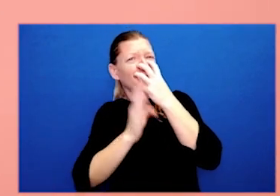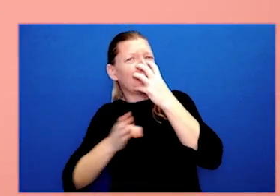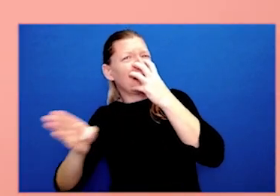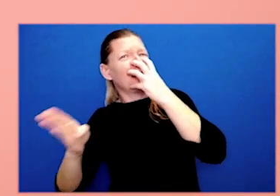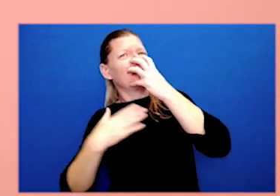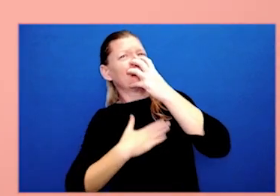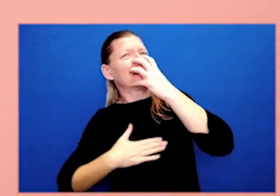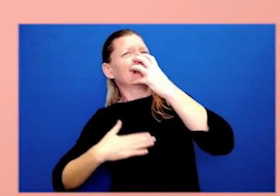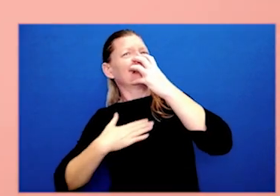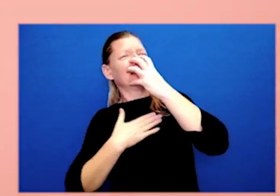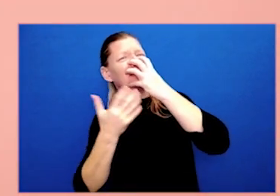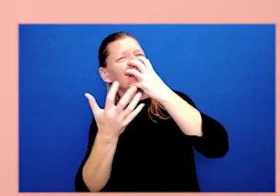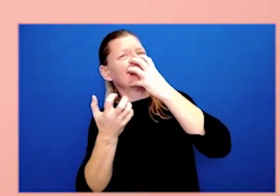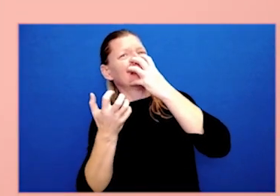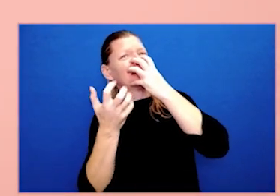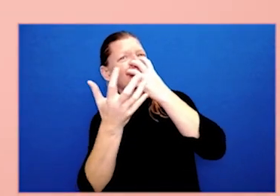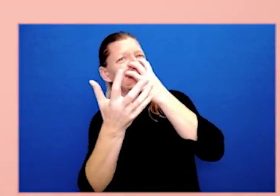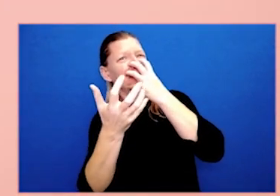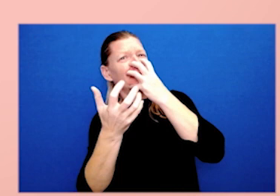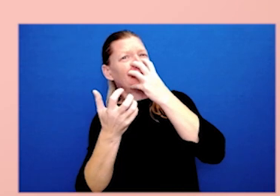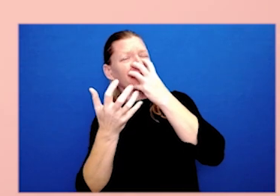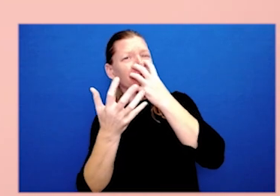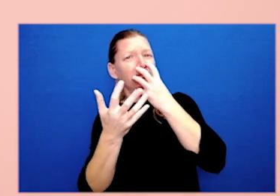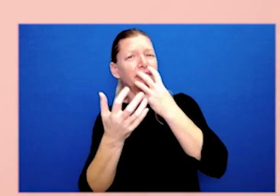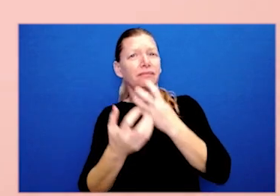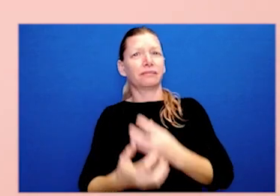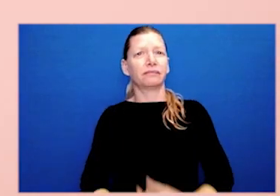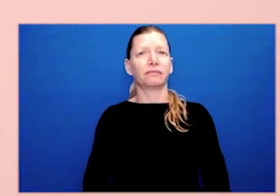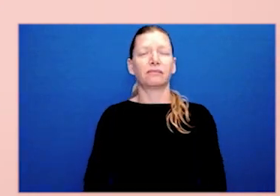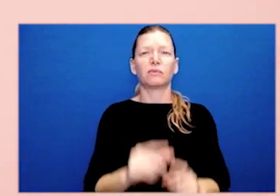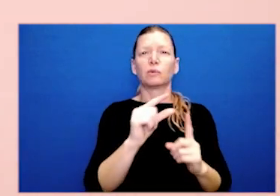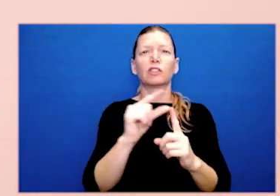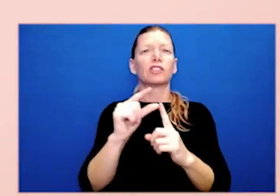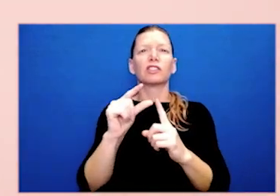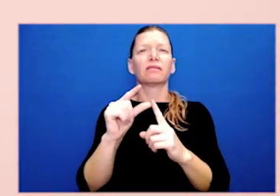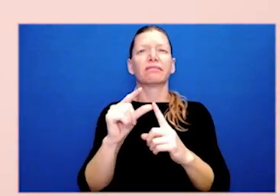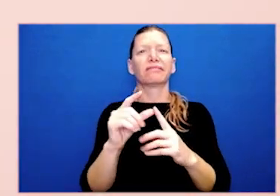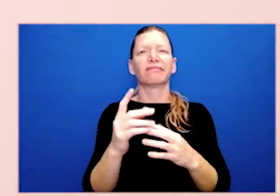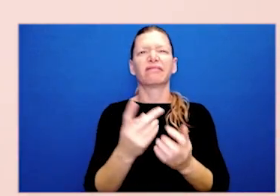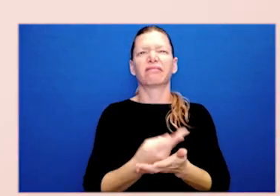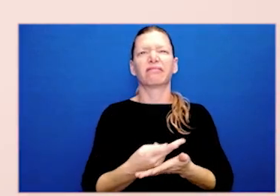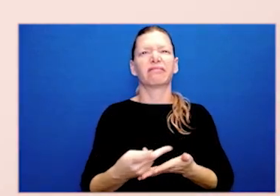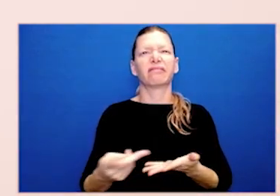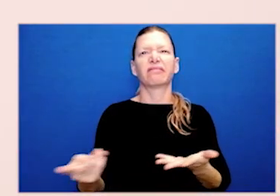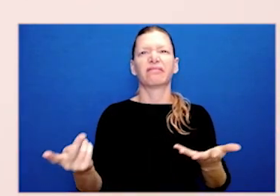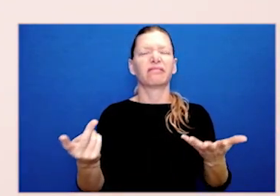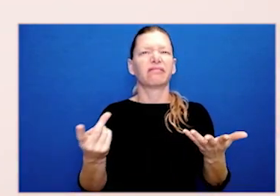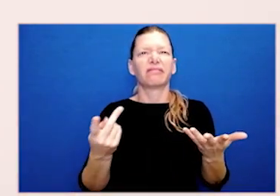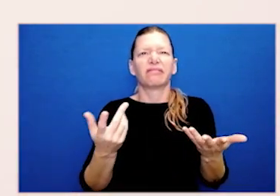for just one unencumbered minute to prepare. Words fail to hold